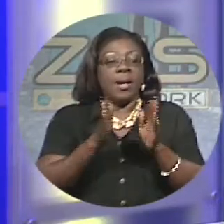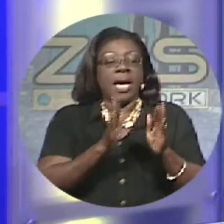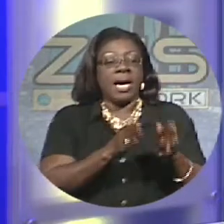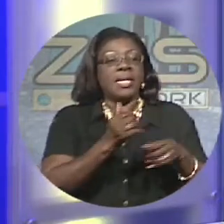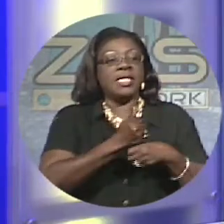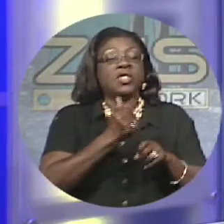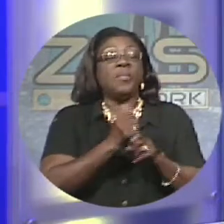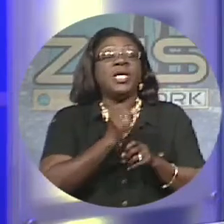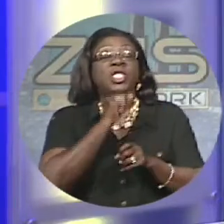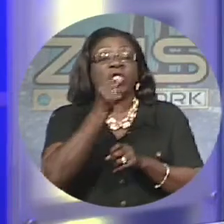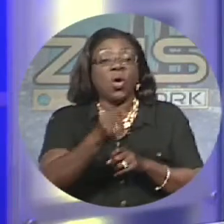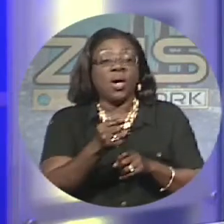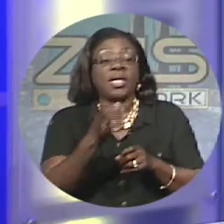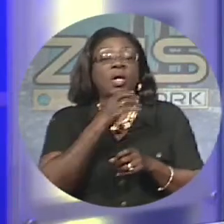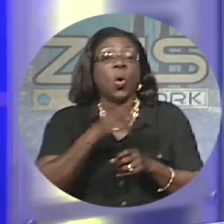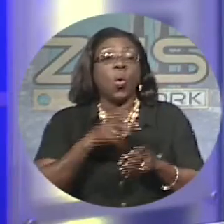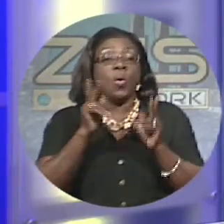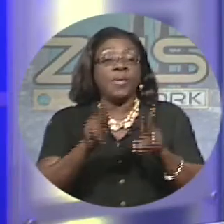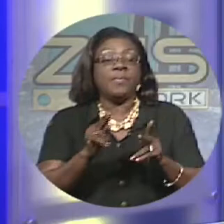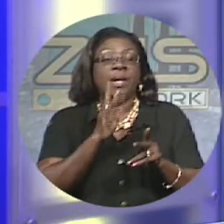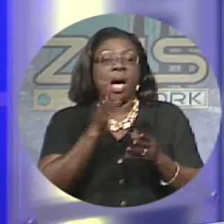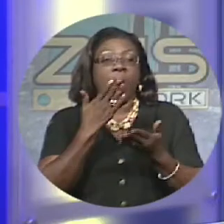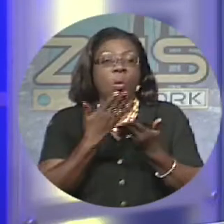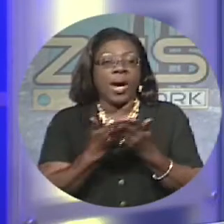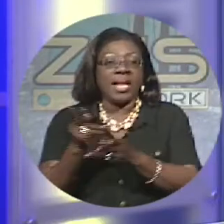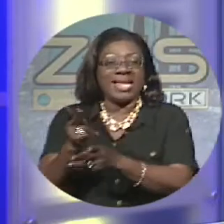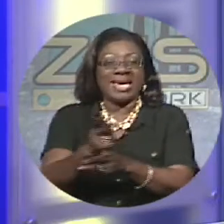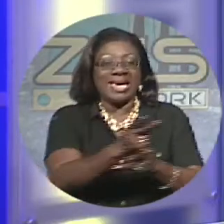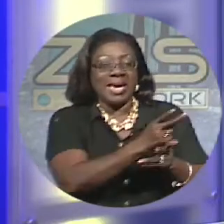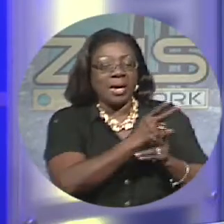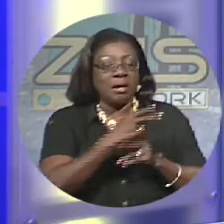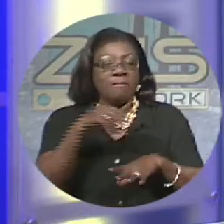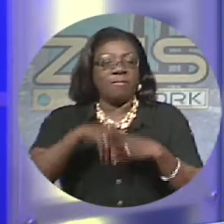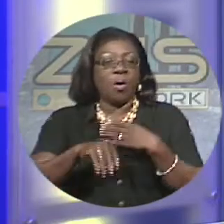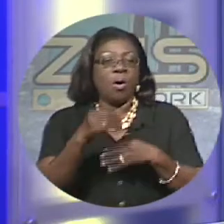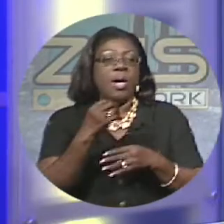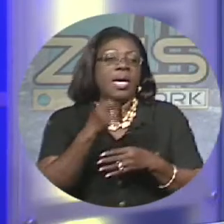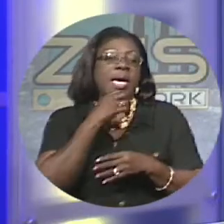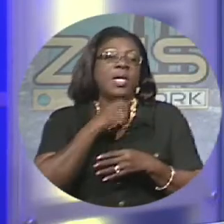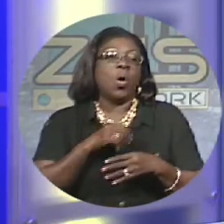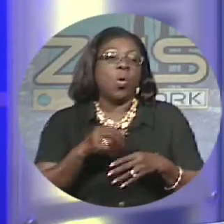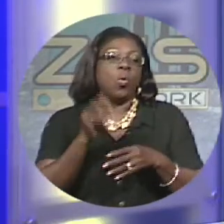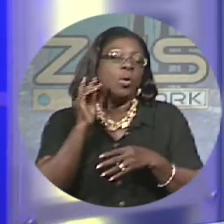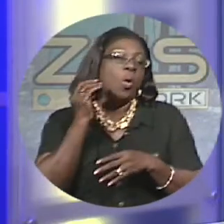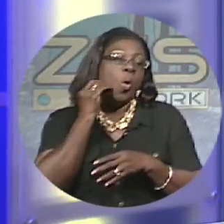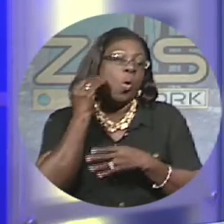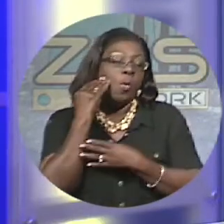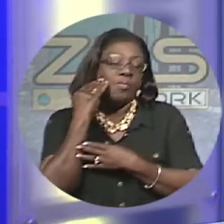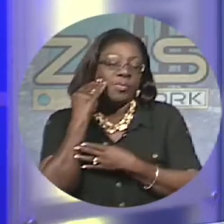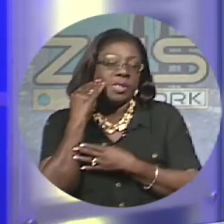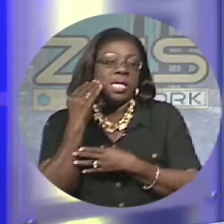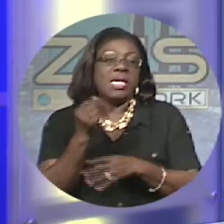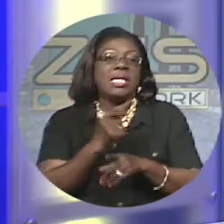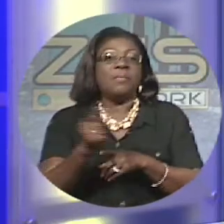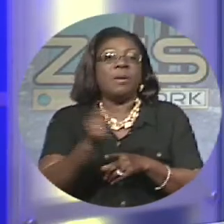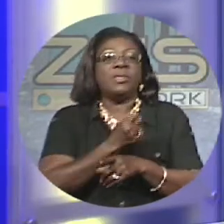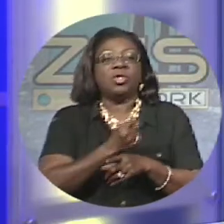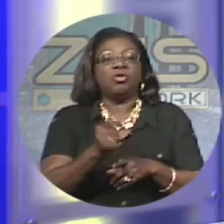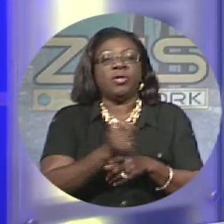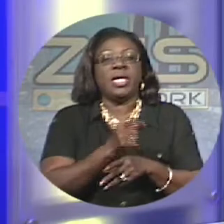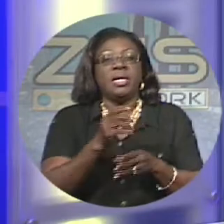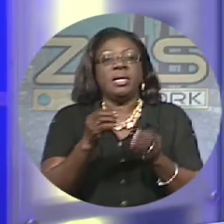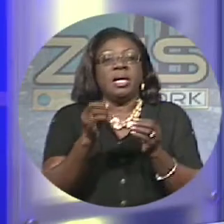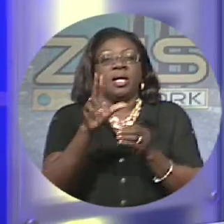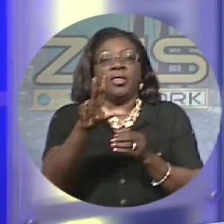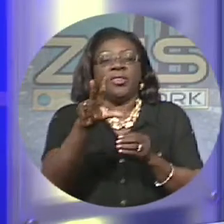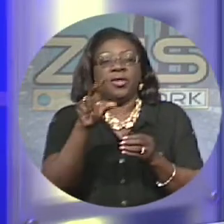elderly persons in resident care facilities are safe and have a quality of life. With that in mind, officials plan to train at least 30 workers on